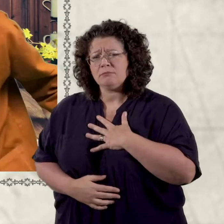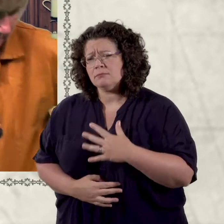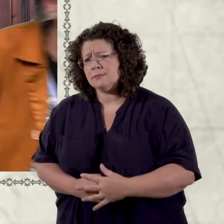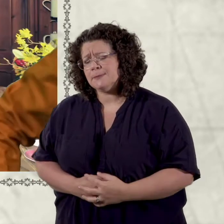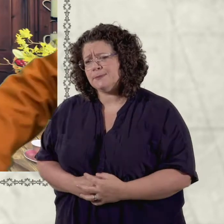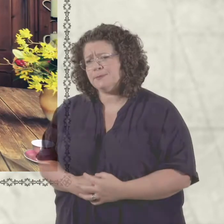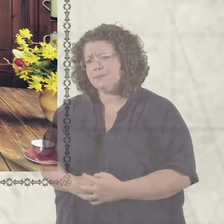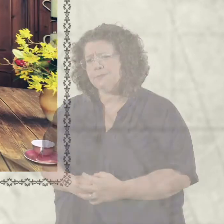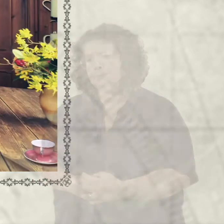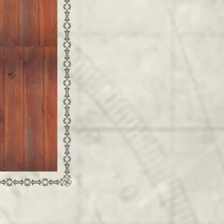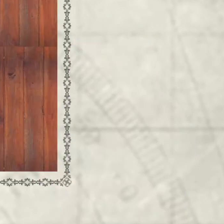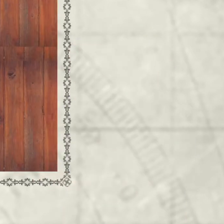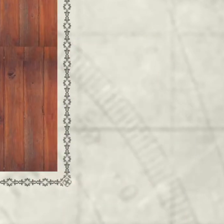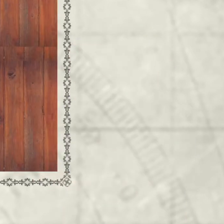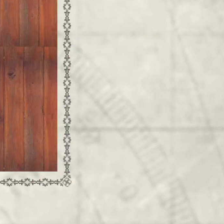Sorry.